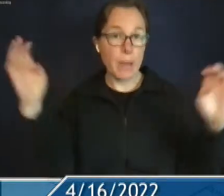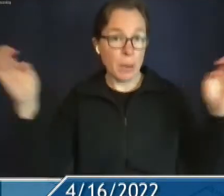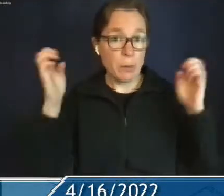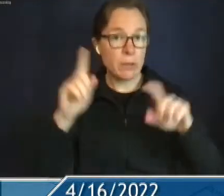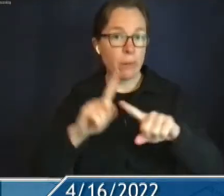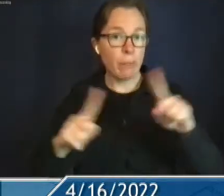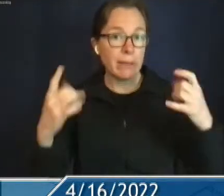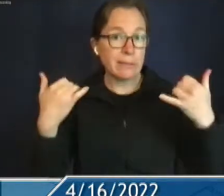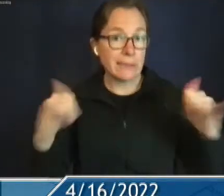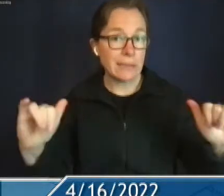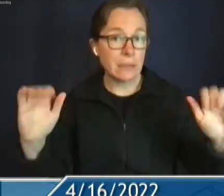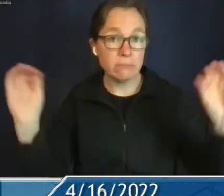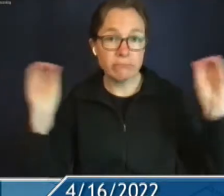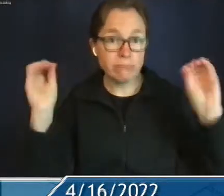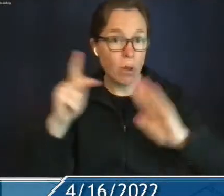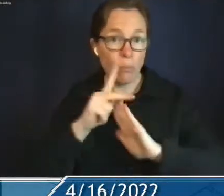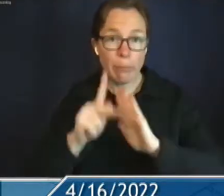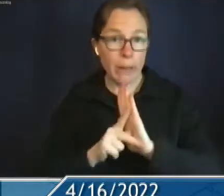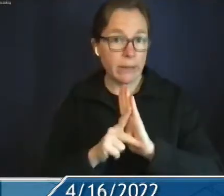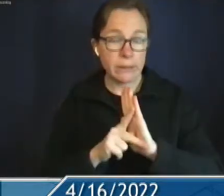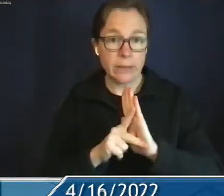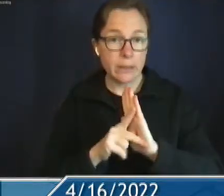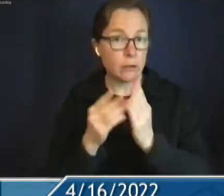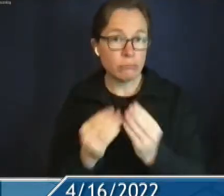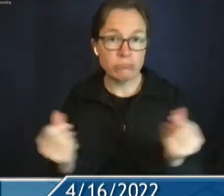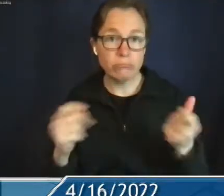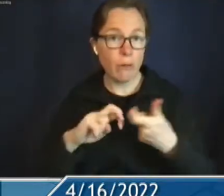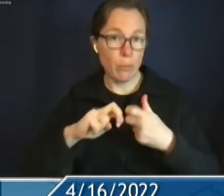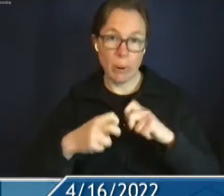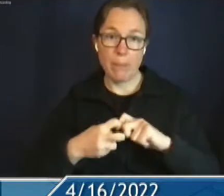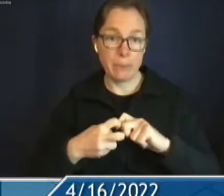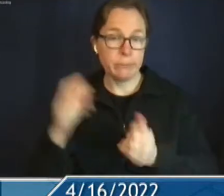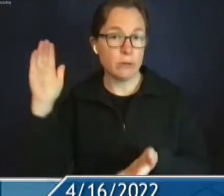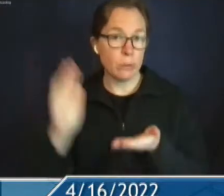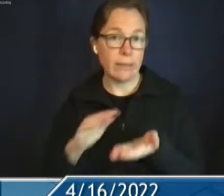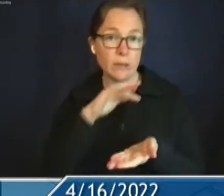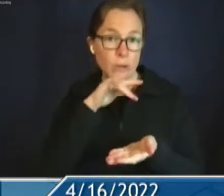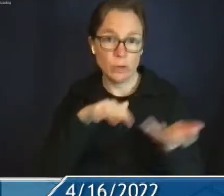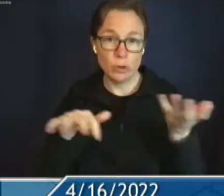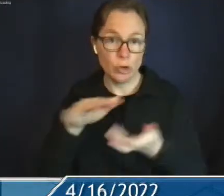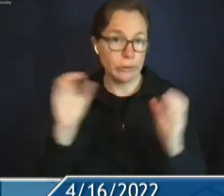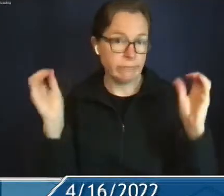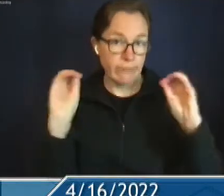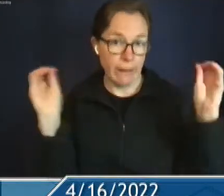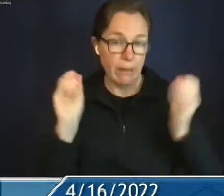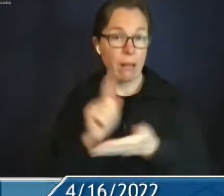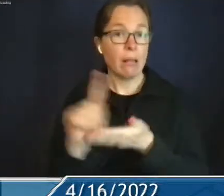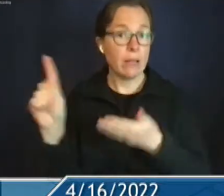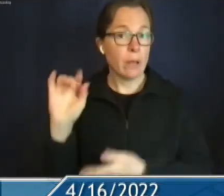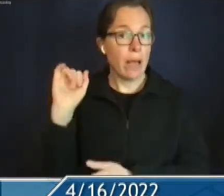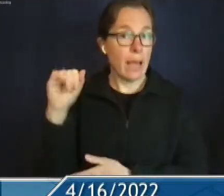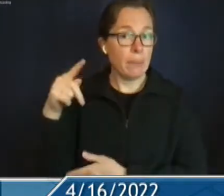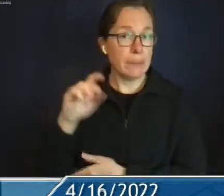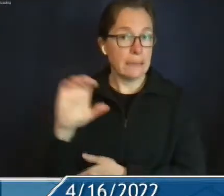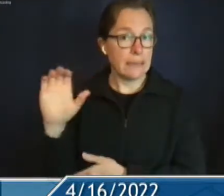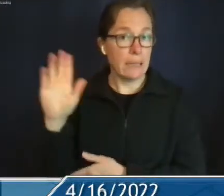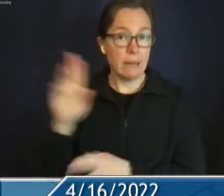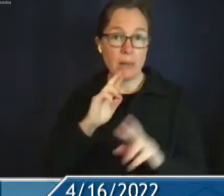no concrete policies in place to substantially reduce emissions. Last week's IPCC report is